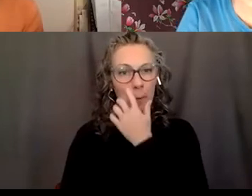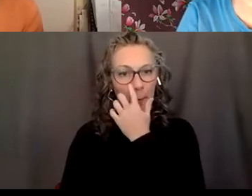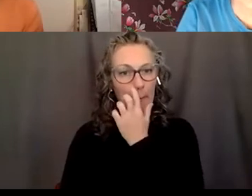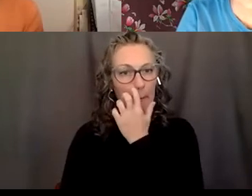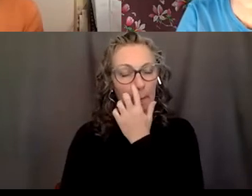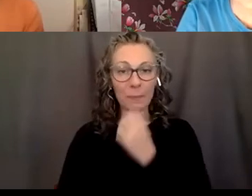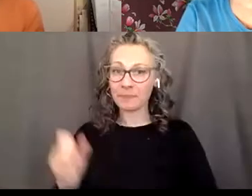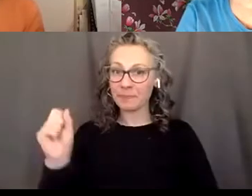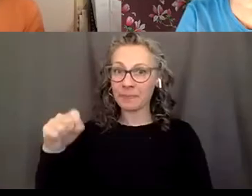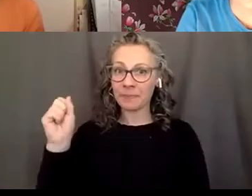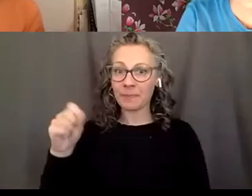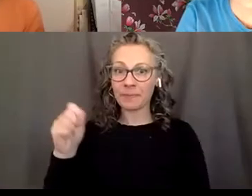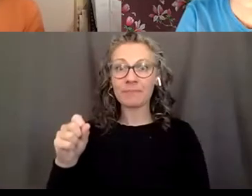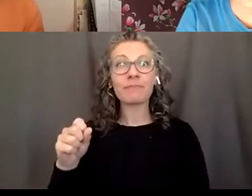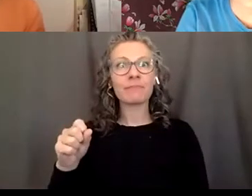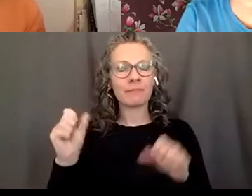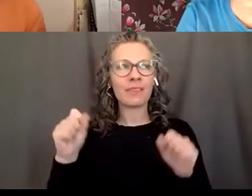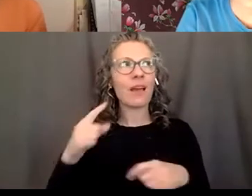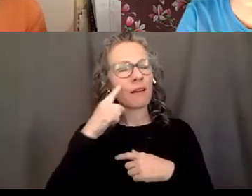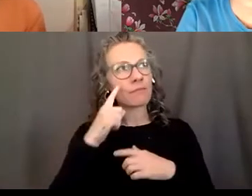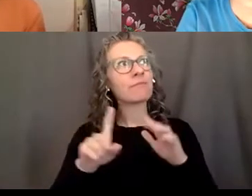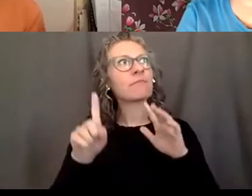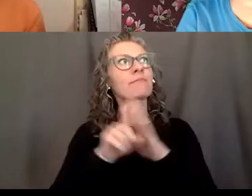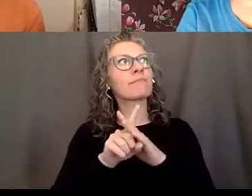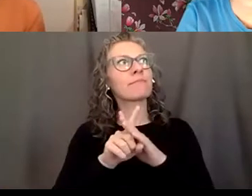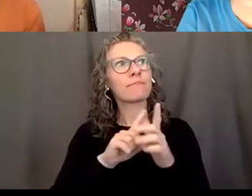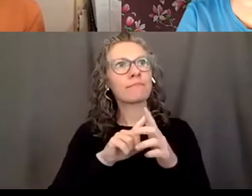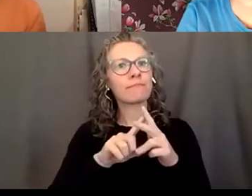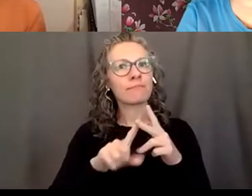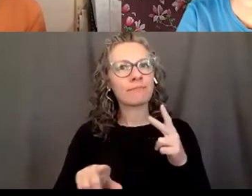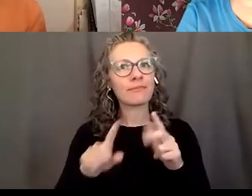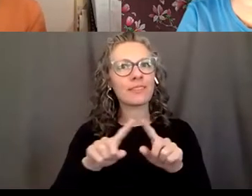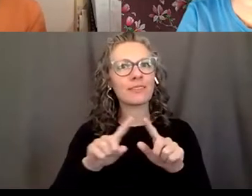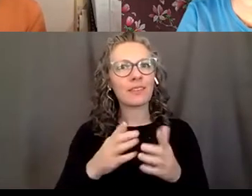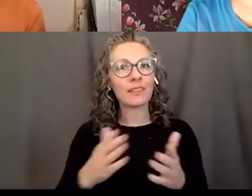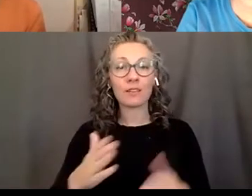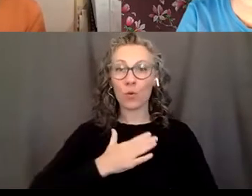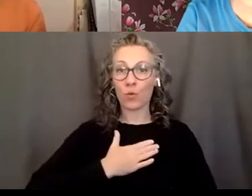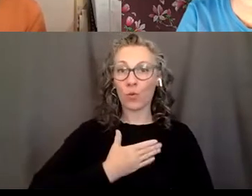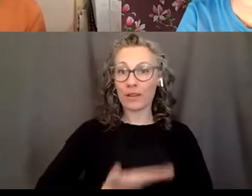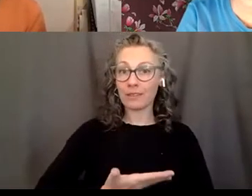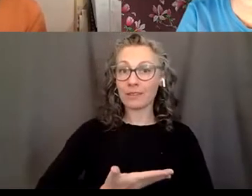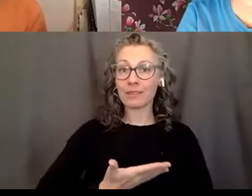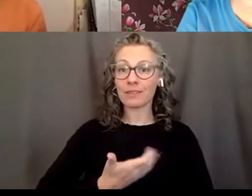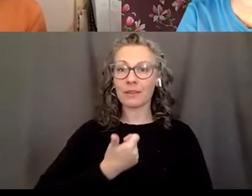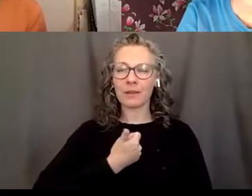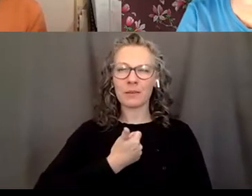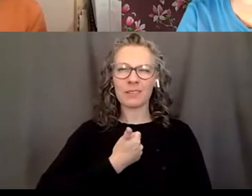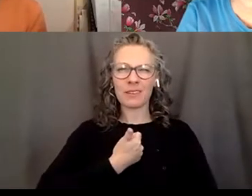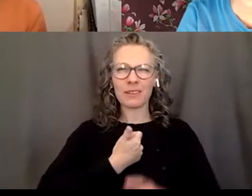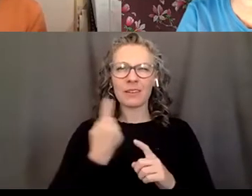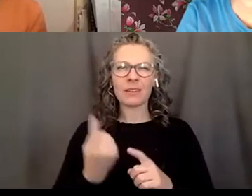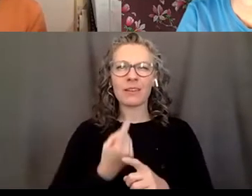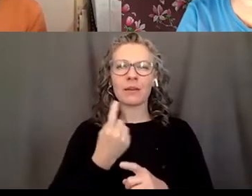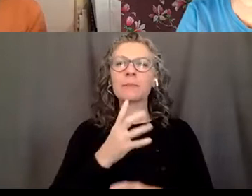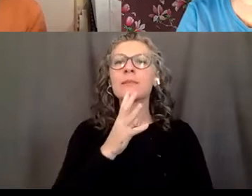Right? Yeah, everyone's sharing's had me think of a couple of things. One is willingness. For me, sometimes speaking of prayer,